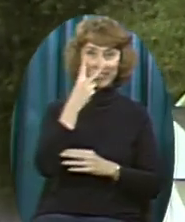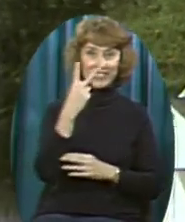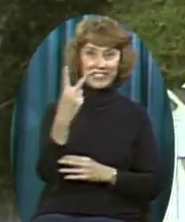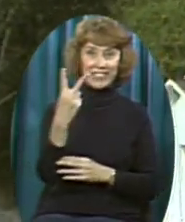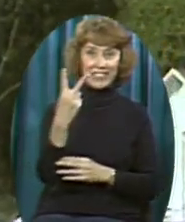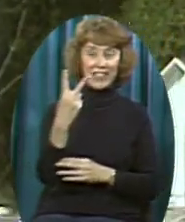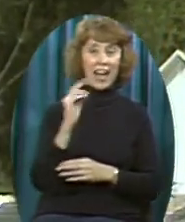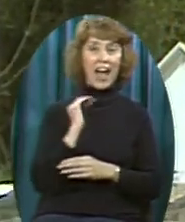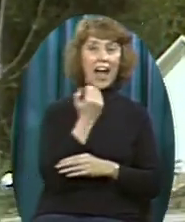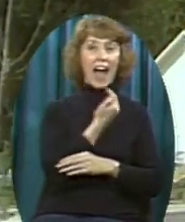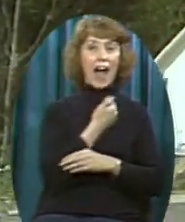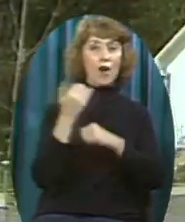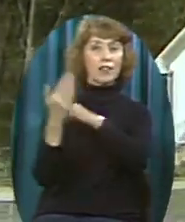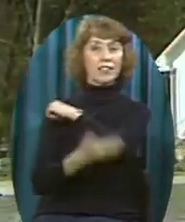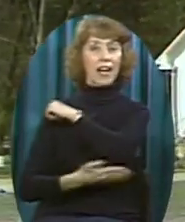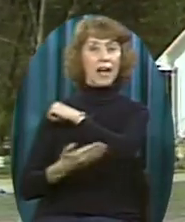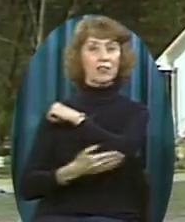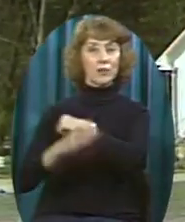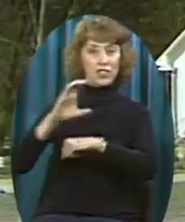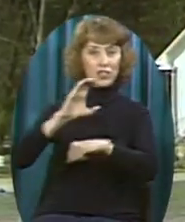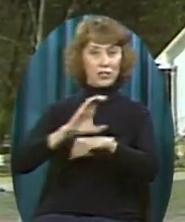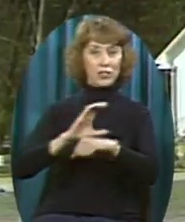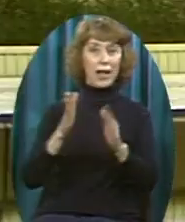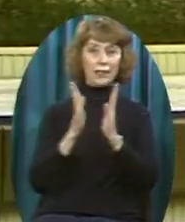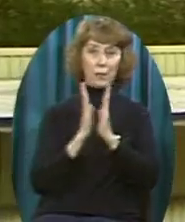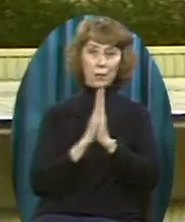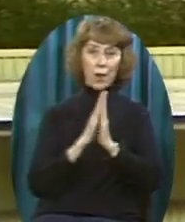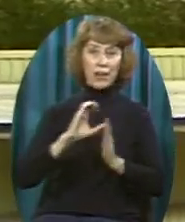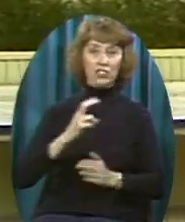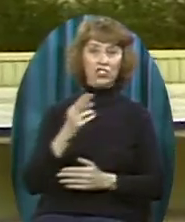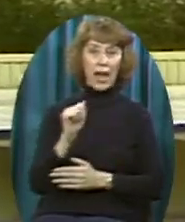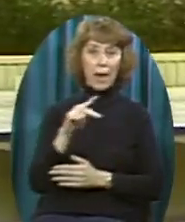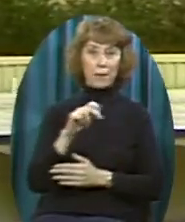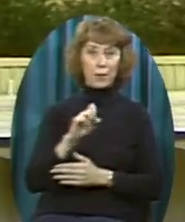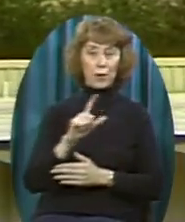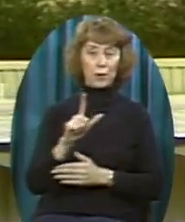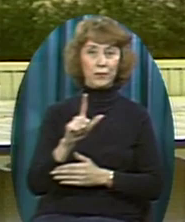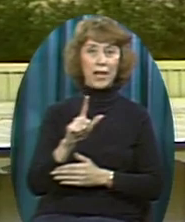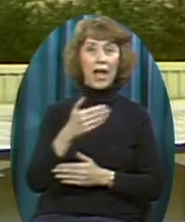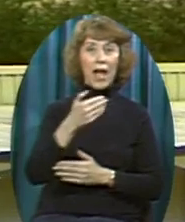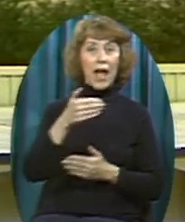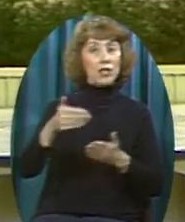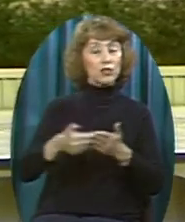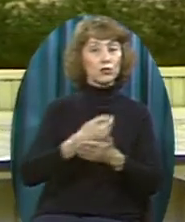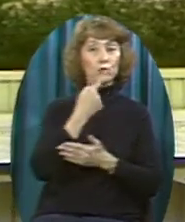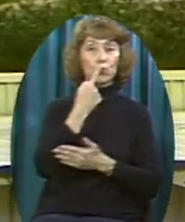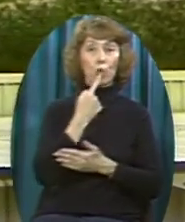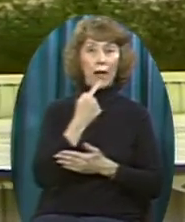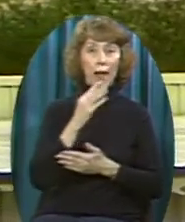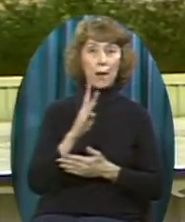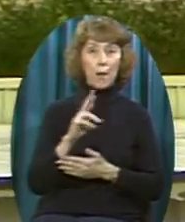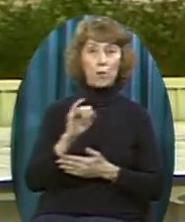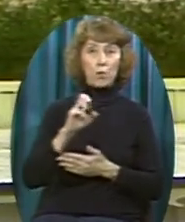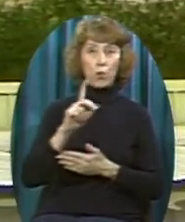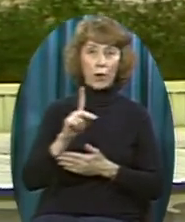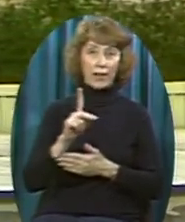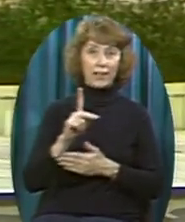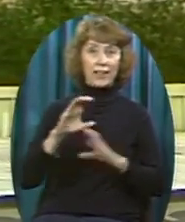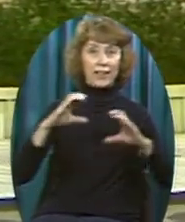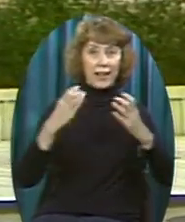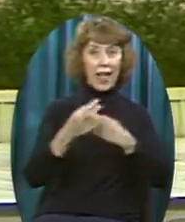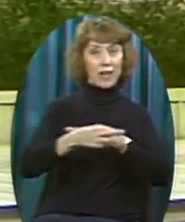of our country church, the little prayer chapel. A brand new red brick classroom building just now ready for